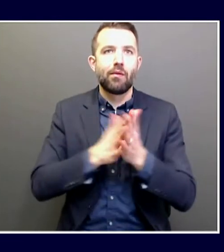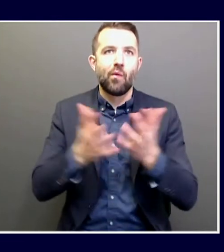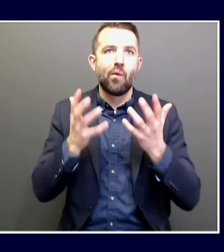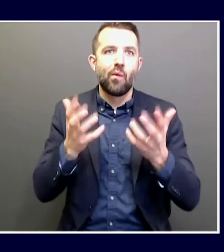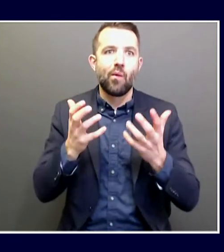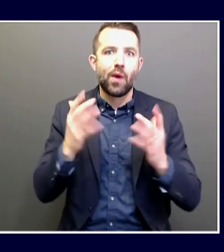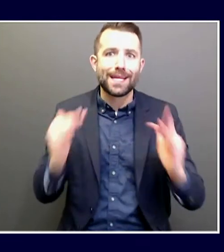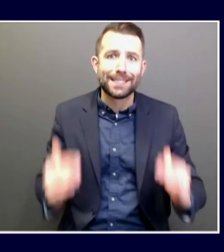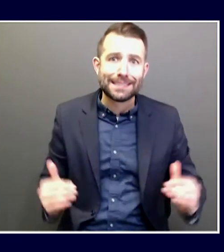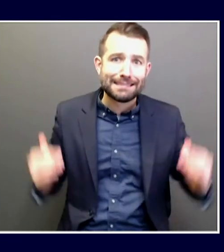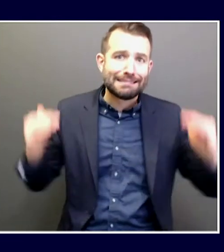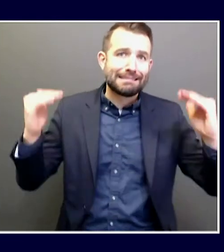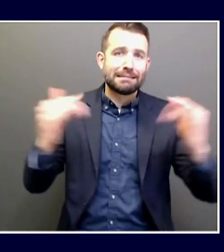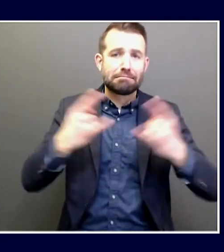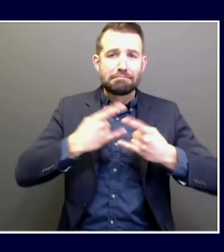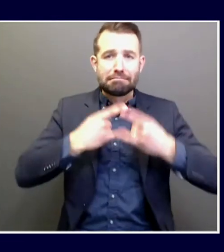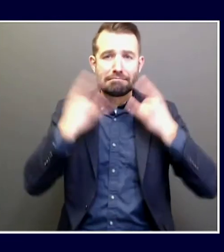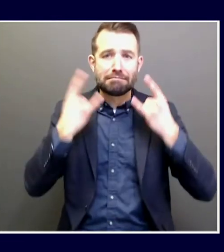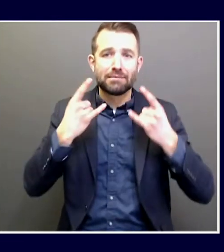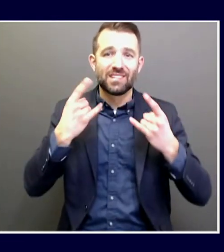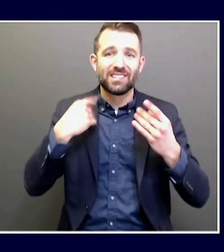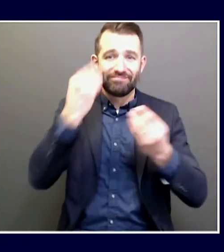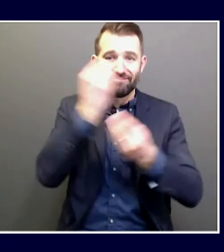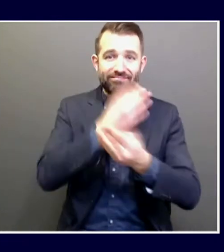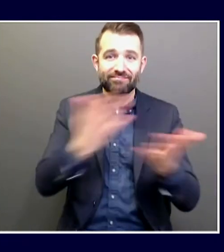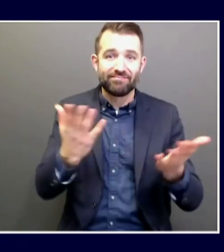that we've all come to know, remain effective.